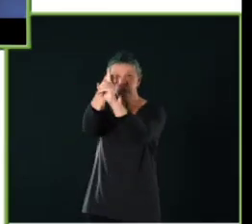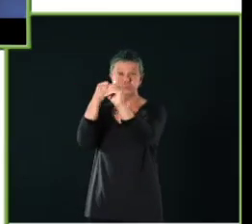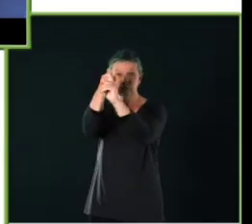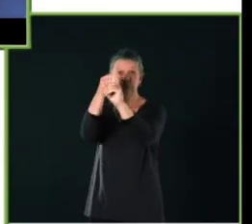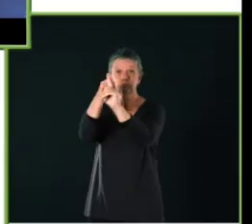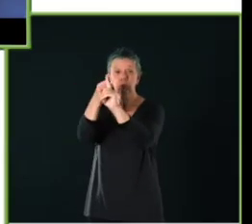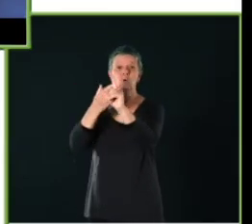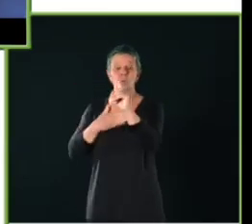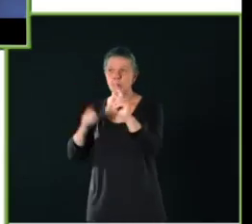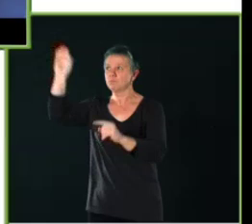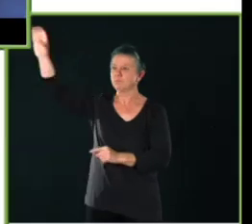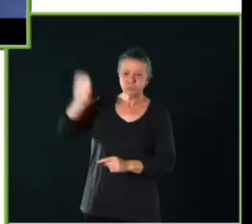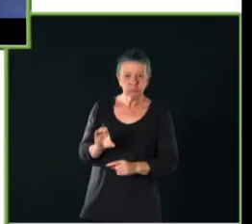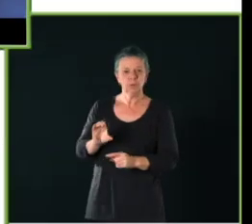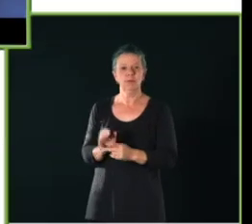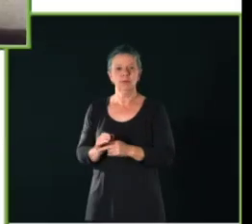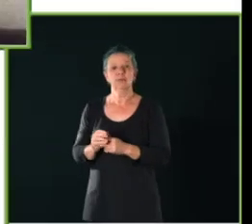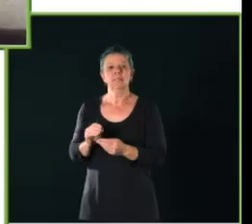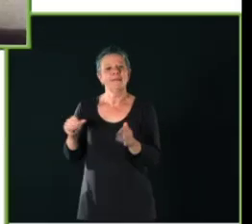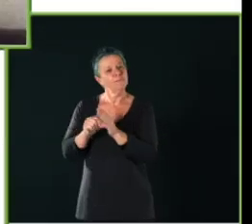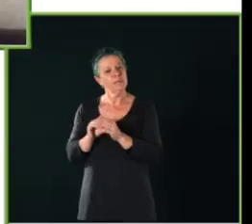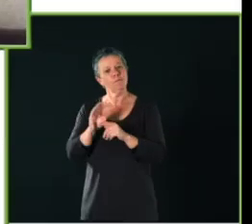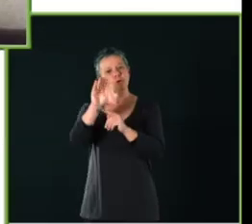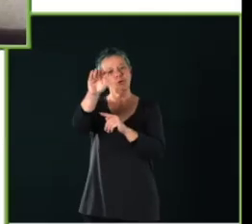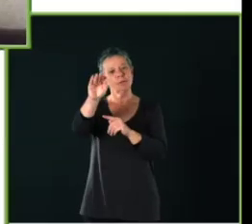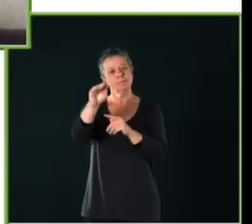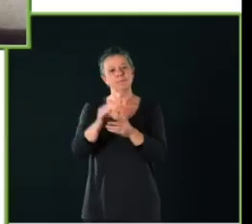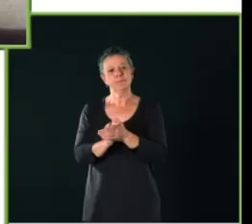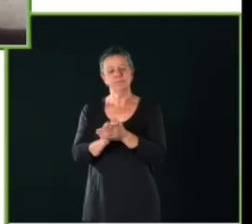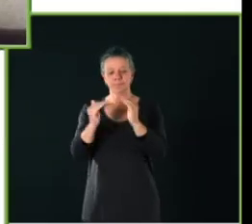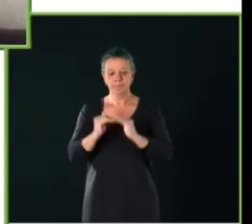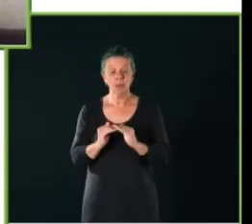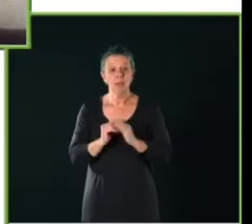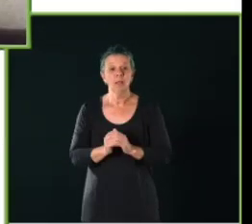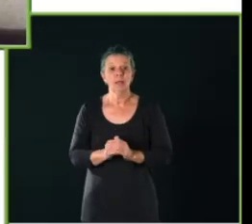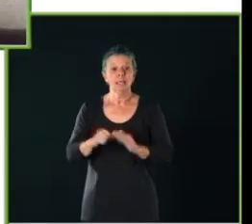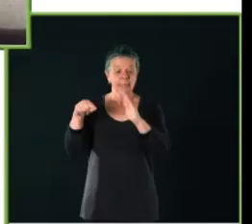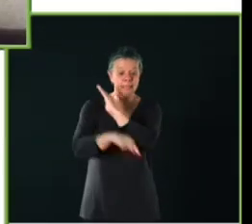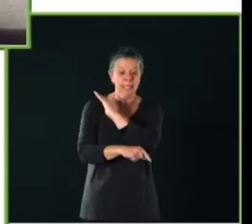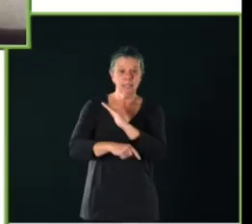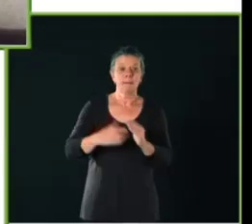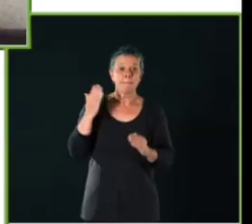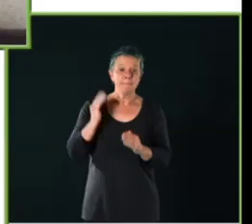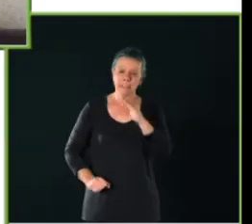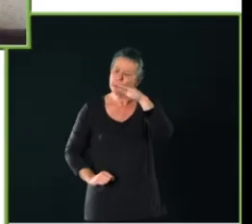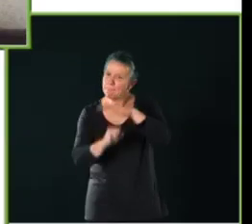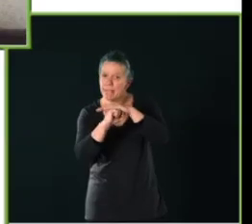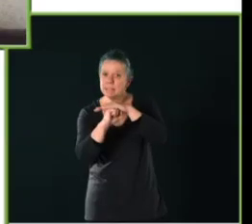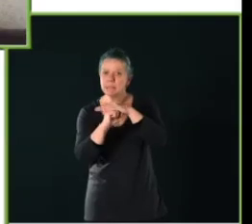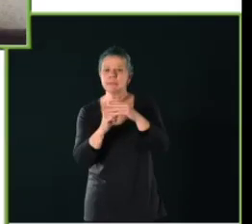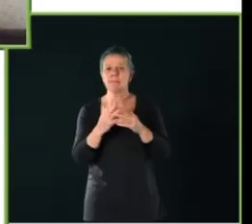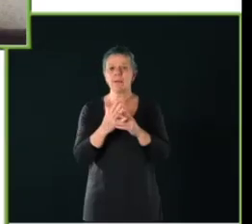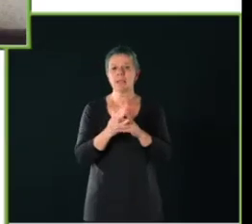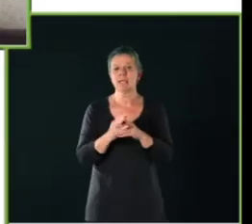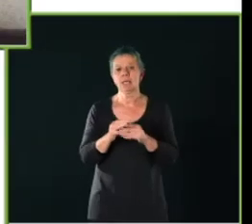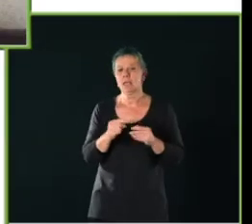investment for our future. We need to put the screws on the debt cap. Maybe we could do 8 or 9 $1 million